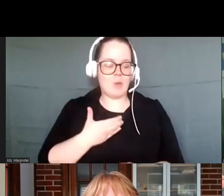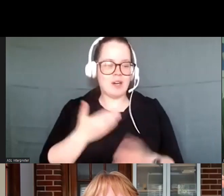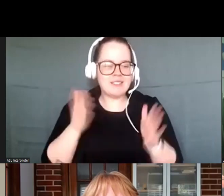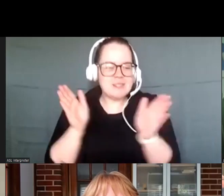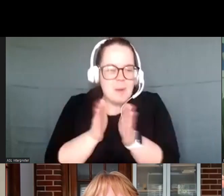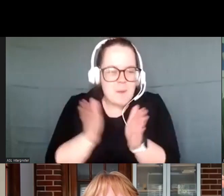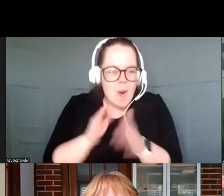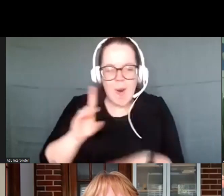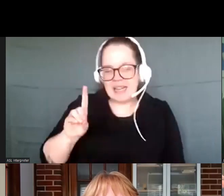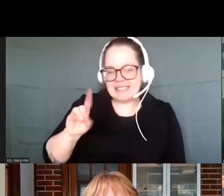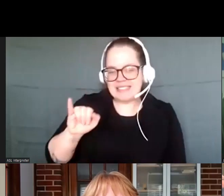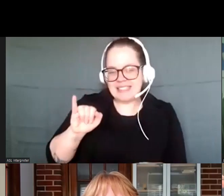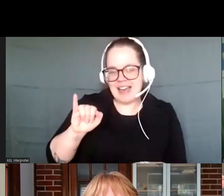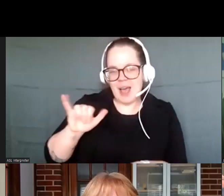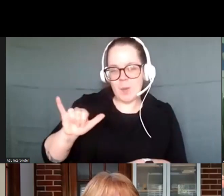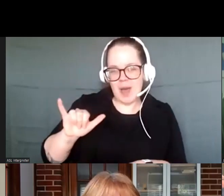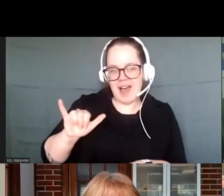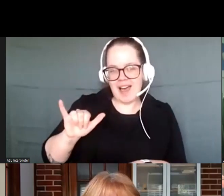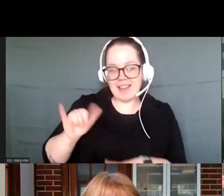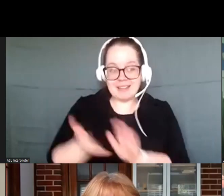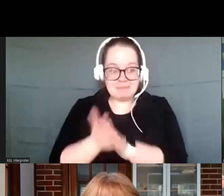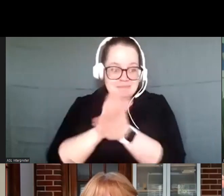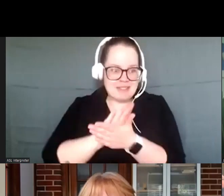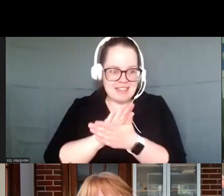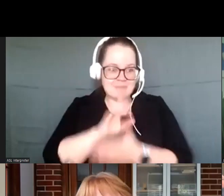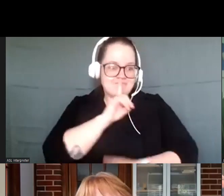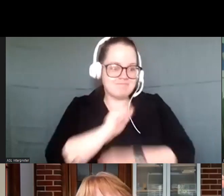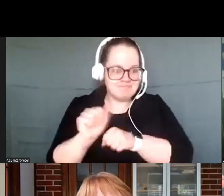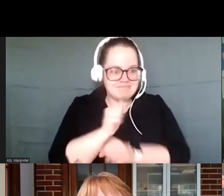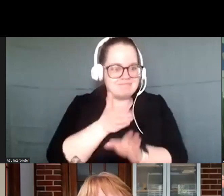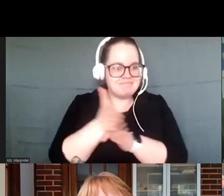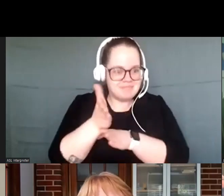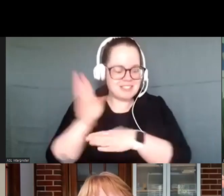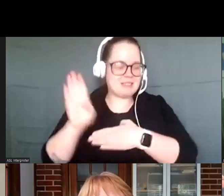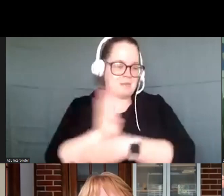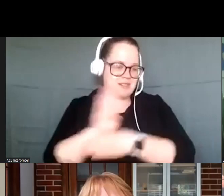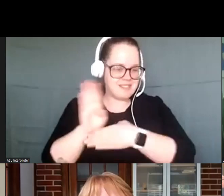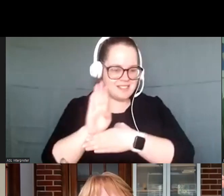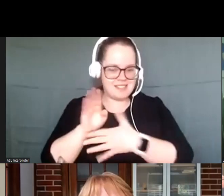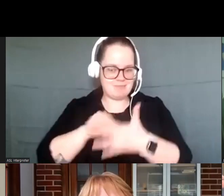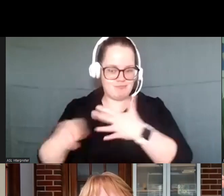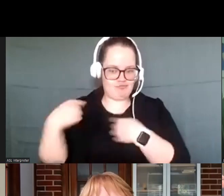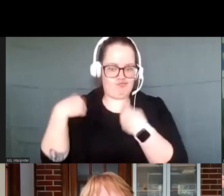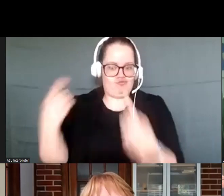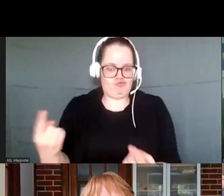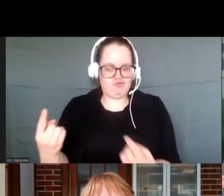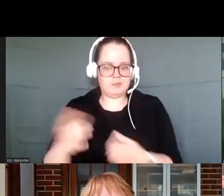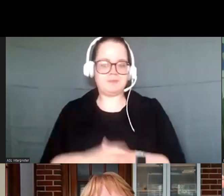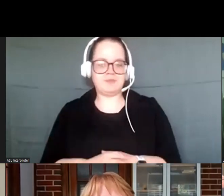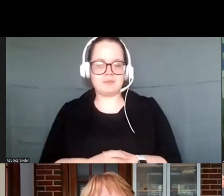turned professional business over a very long time.